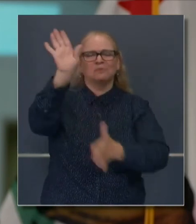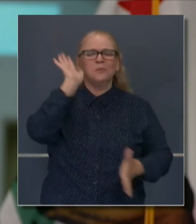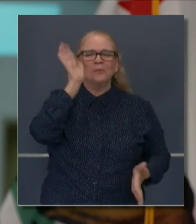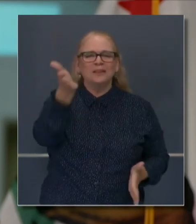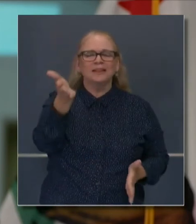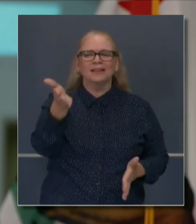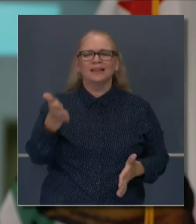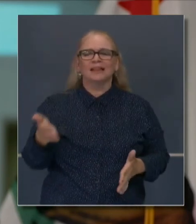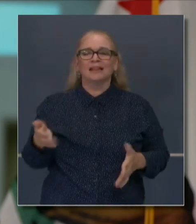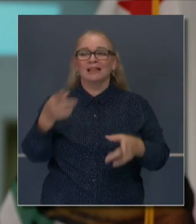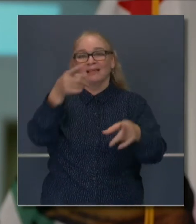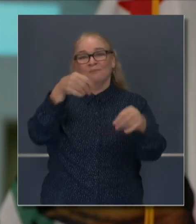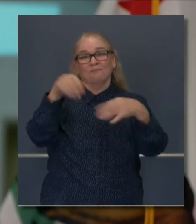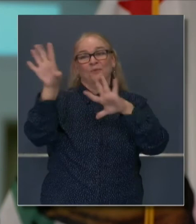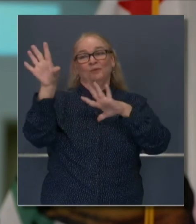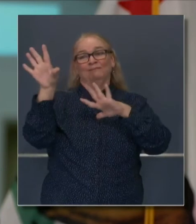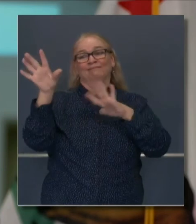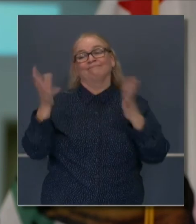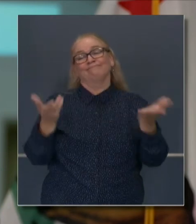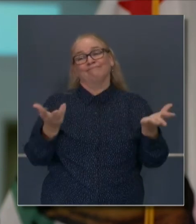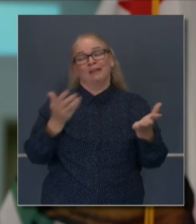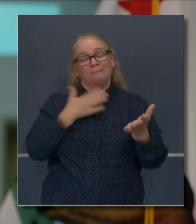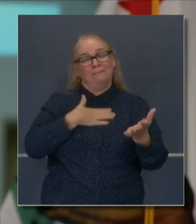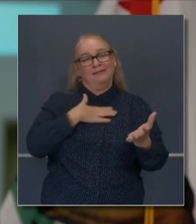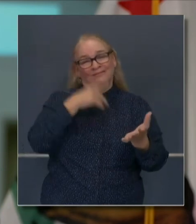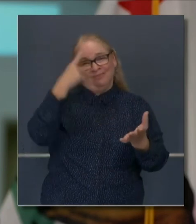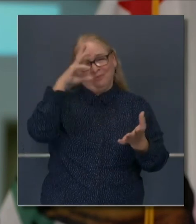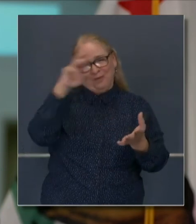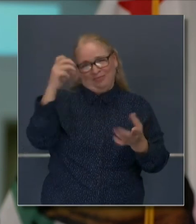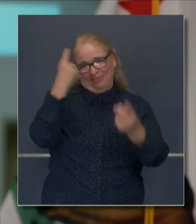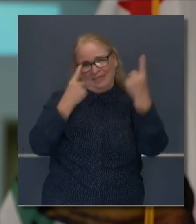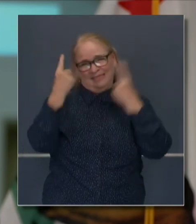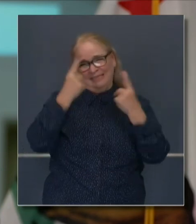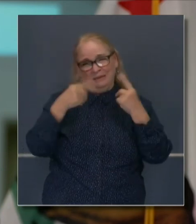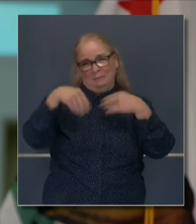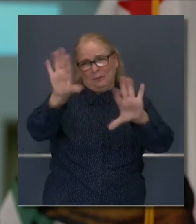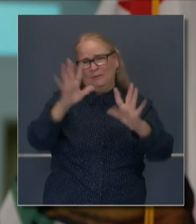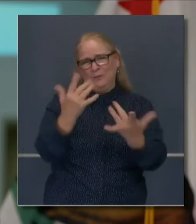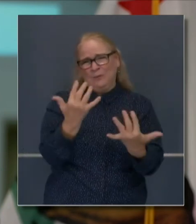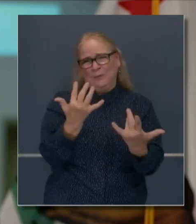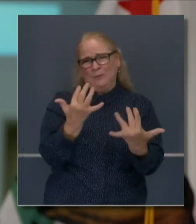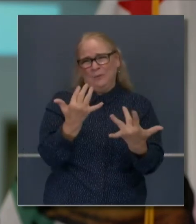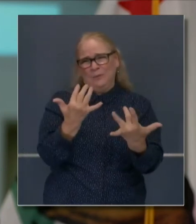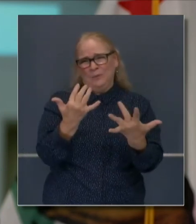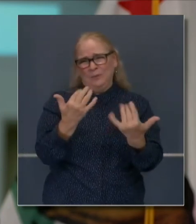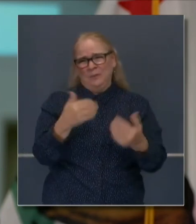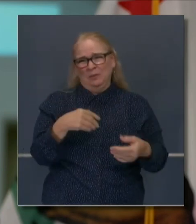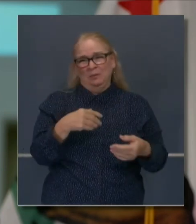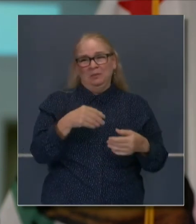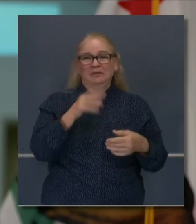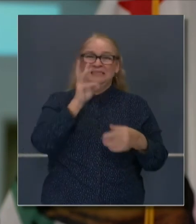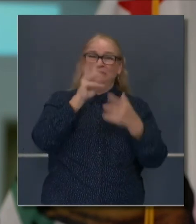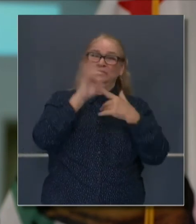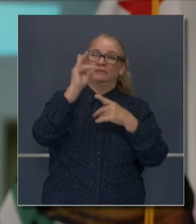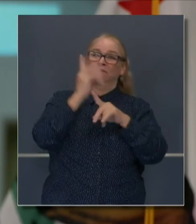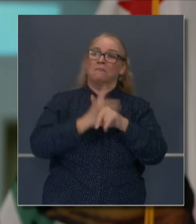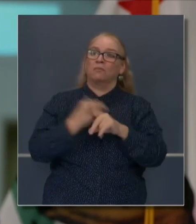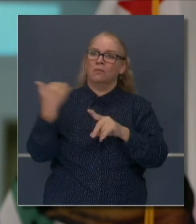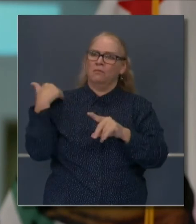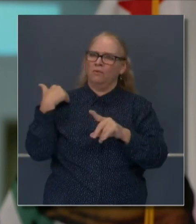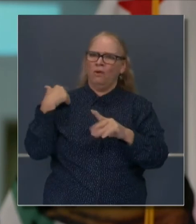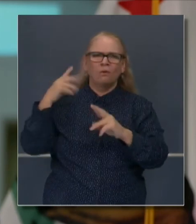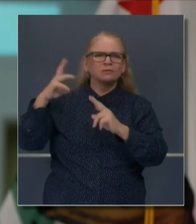to consider the fact that this state 6-7 months ago was dominating in so many